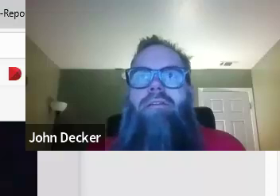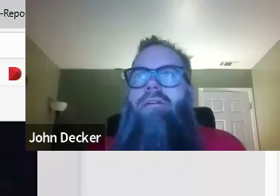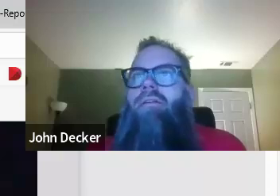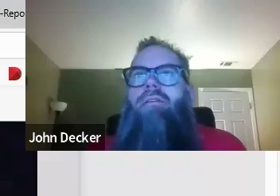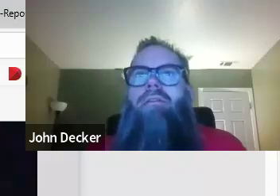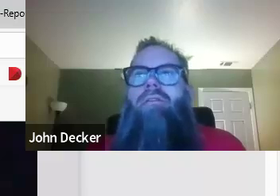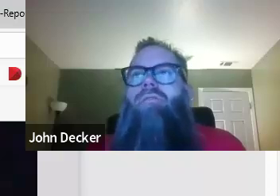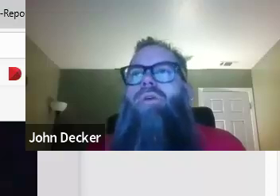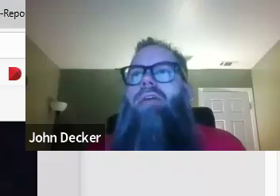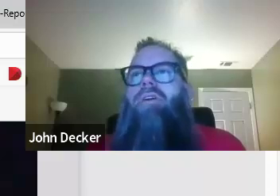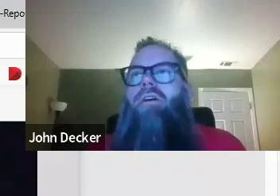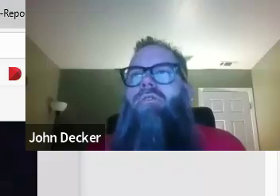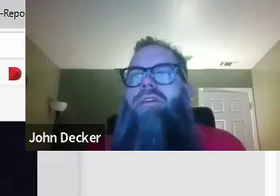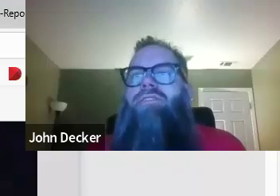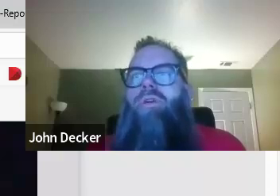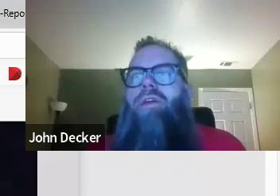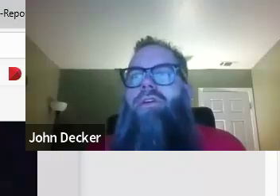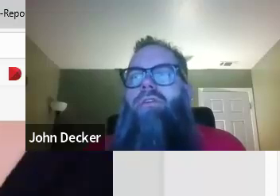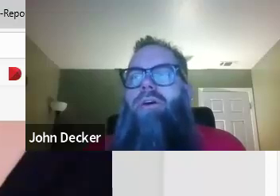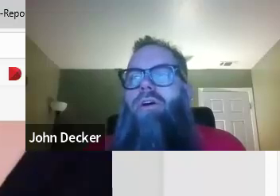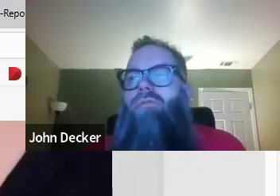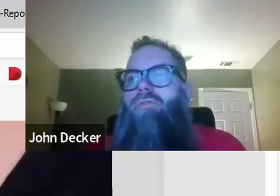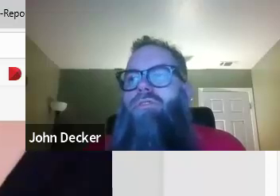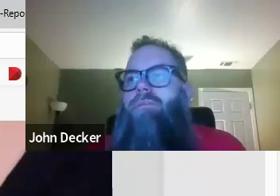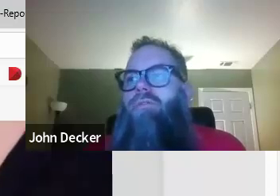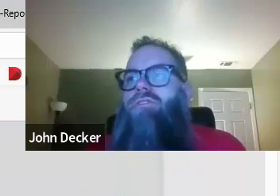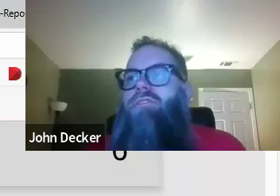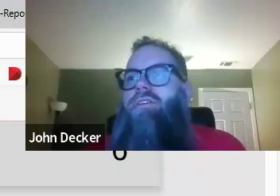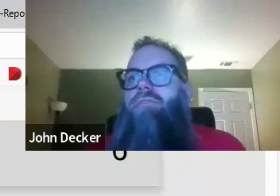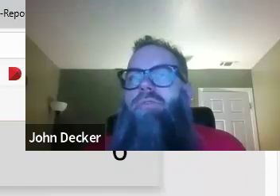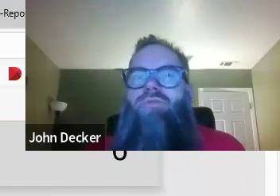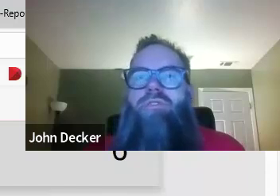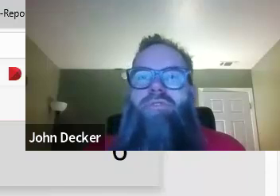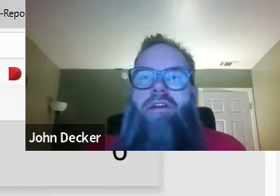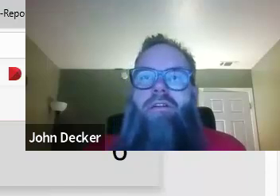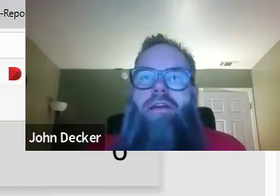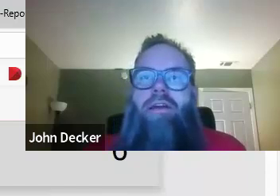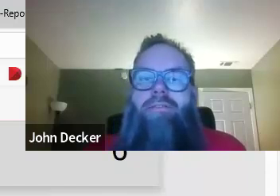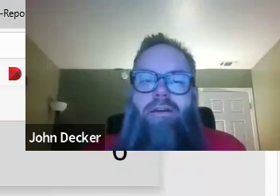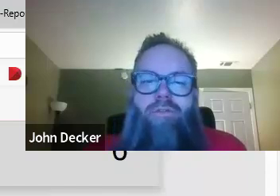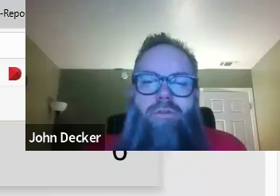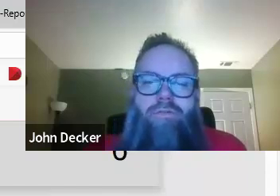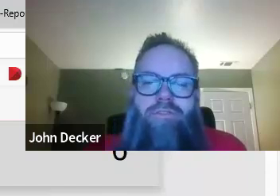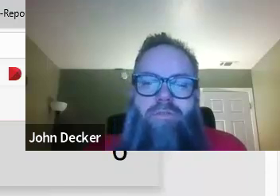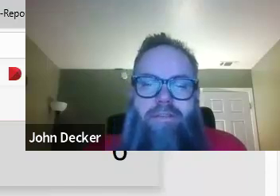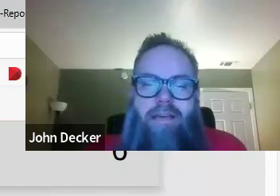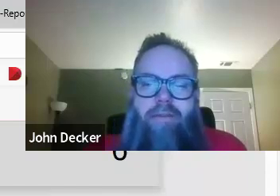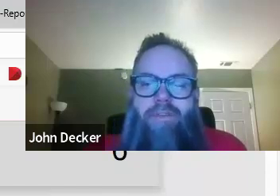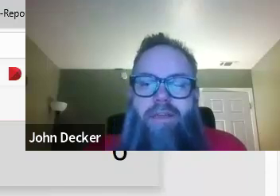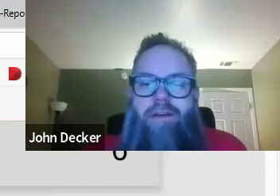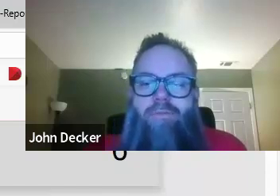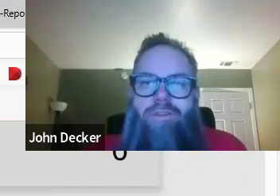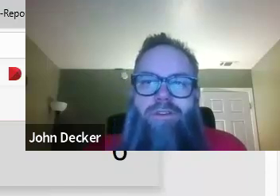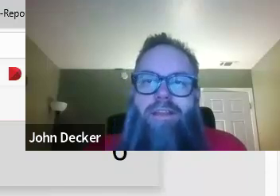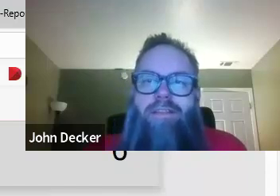stays. We have a great story here about our first emergency resource fair, and kudos to our